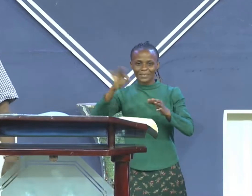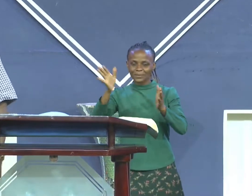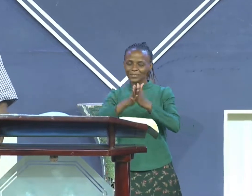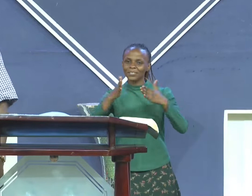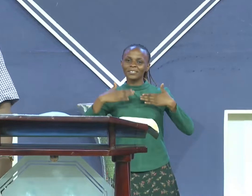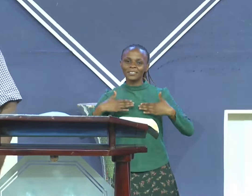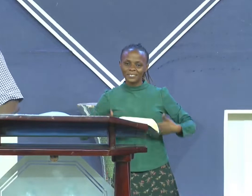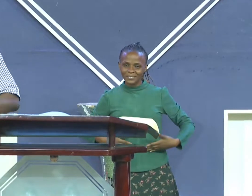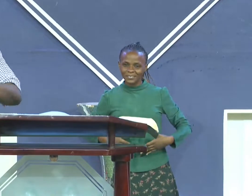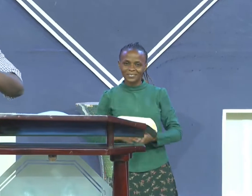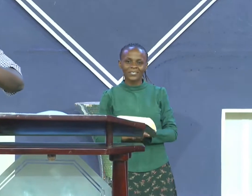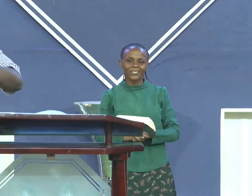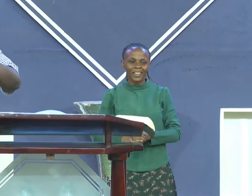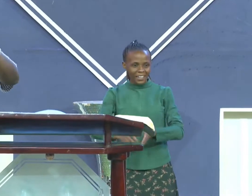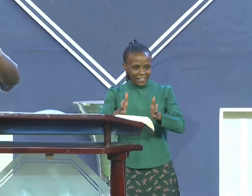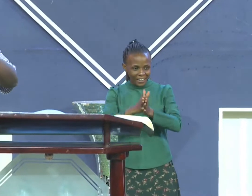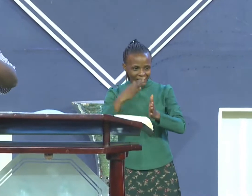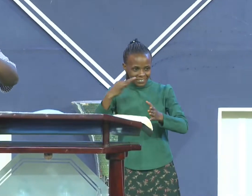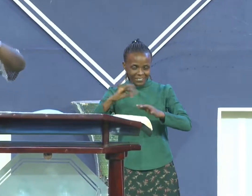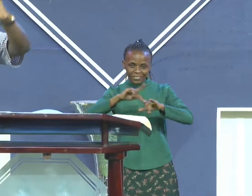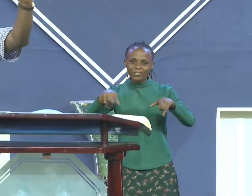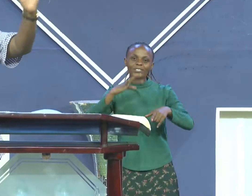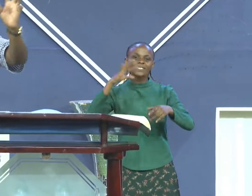In the spiritual and in the